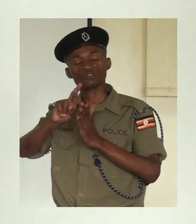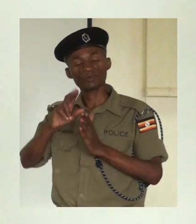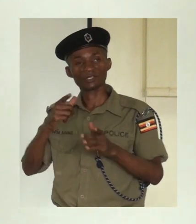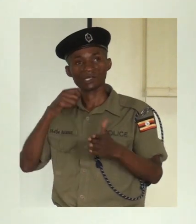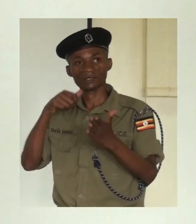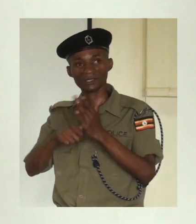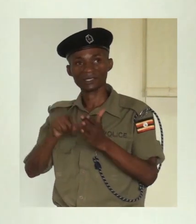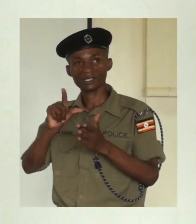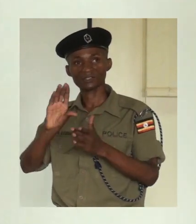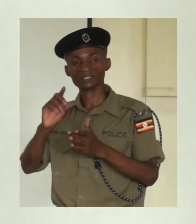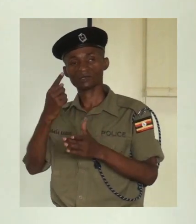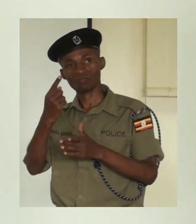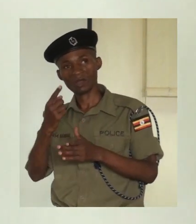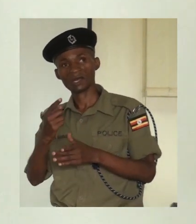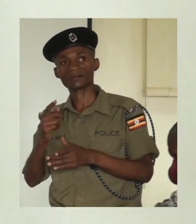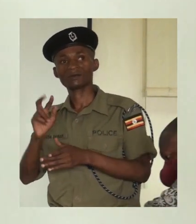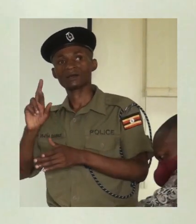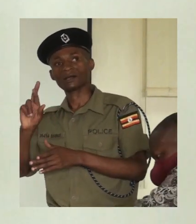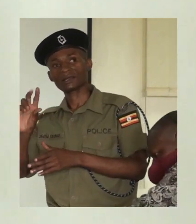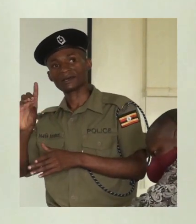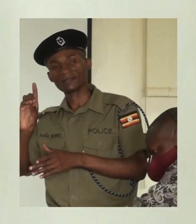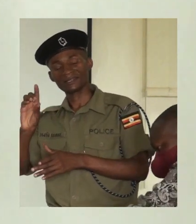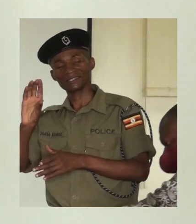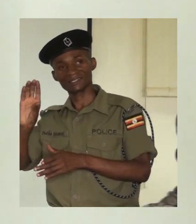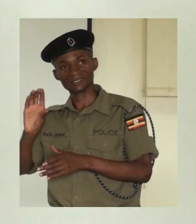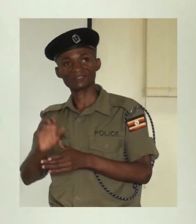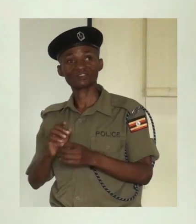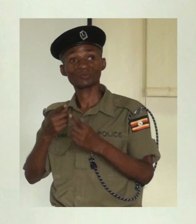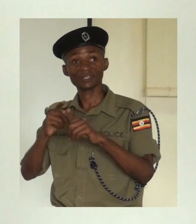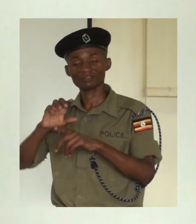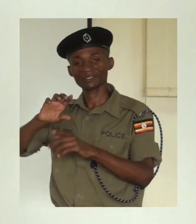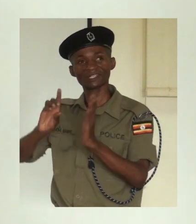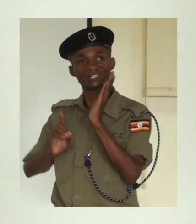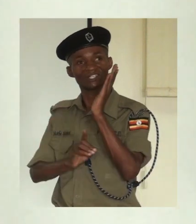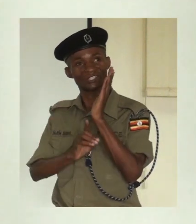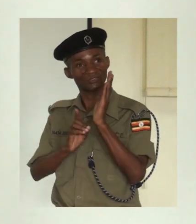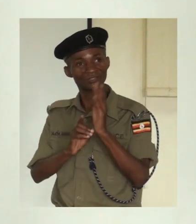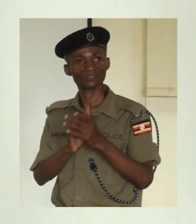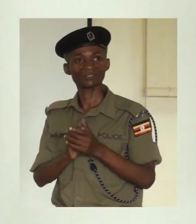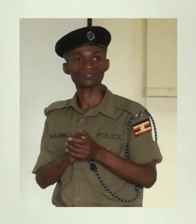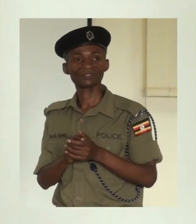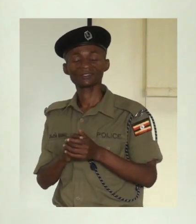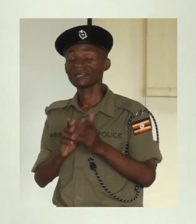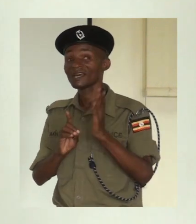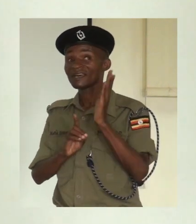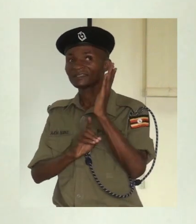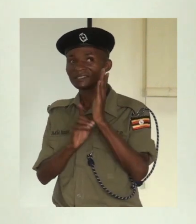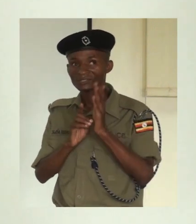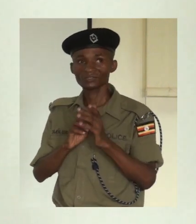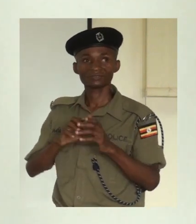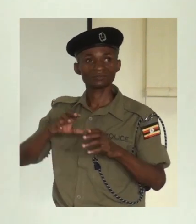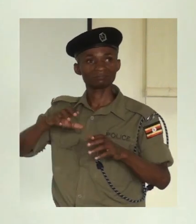and RDC of the respective district of recruitment, not district of origin, district of